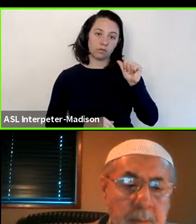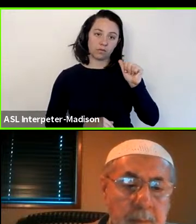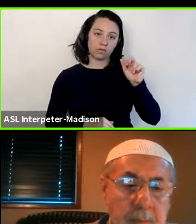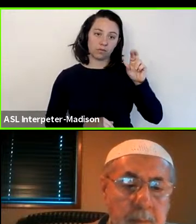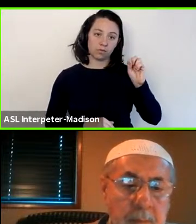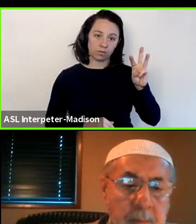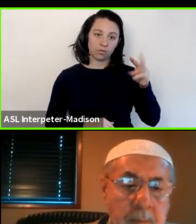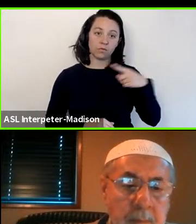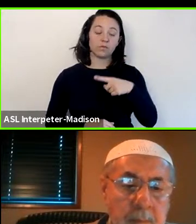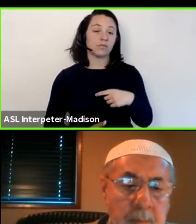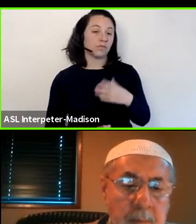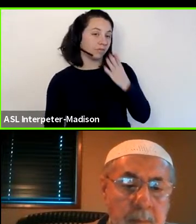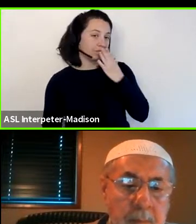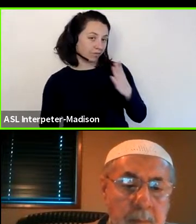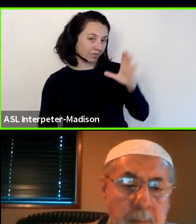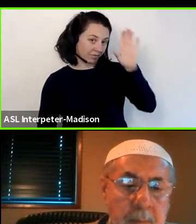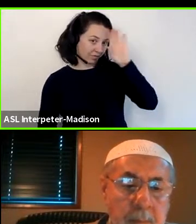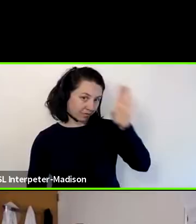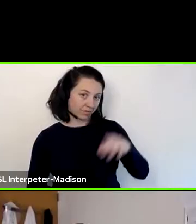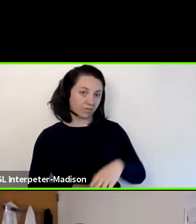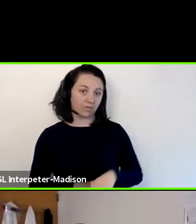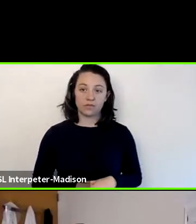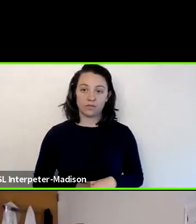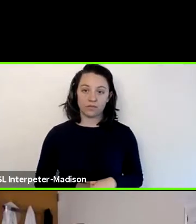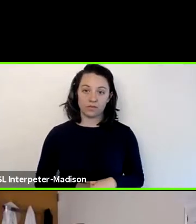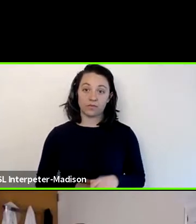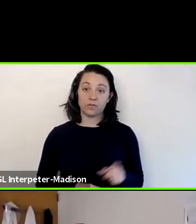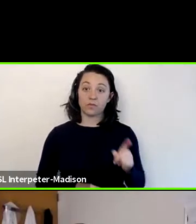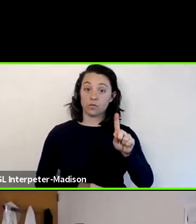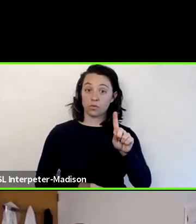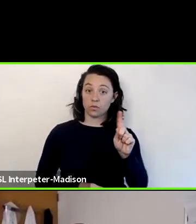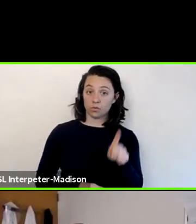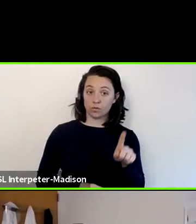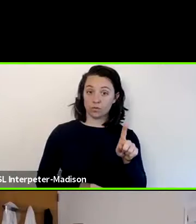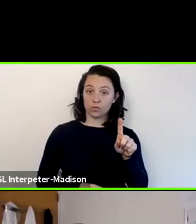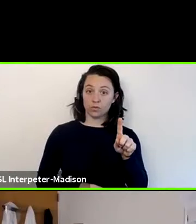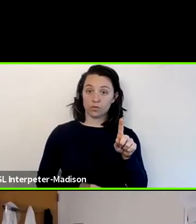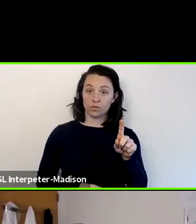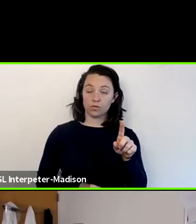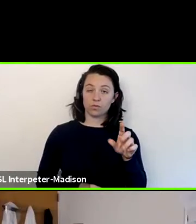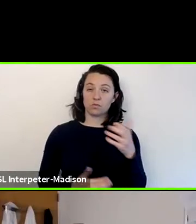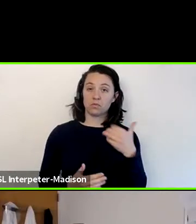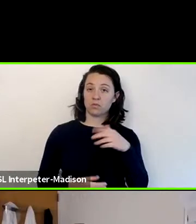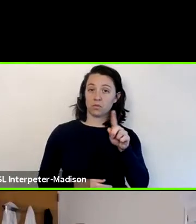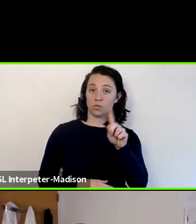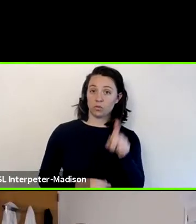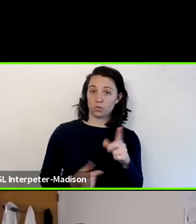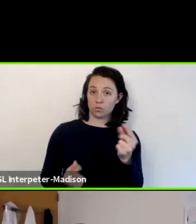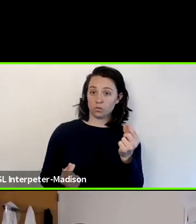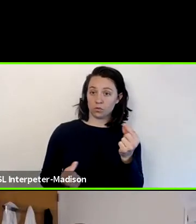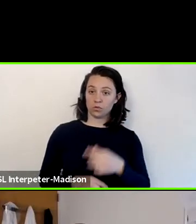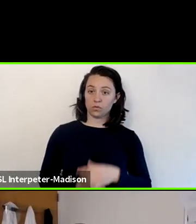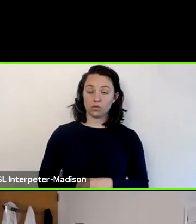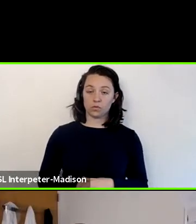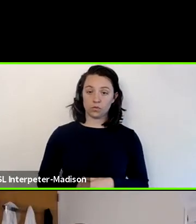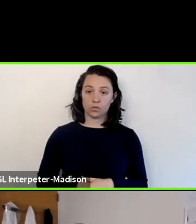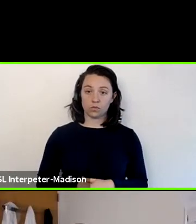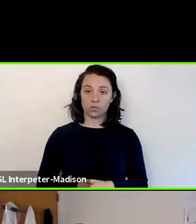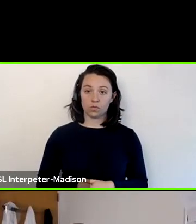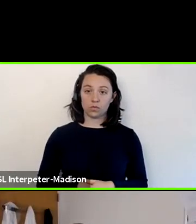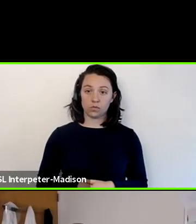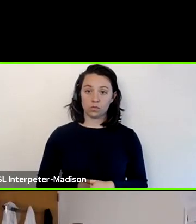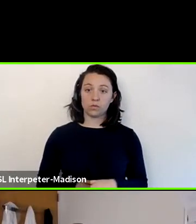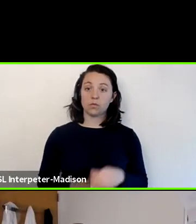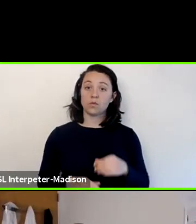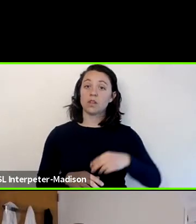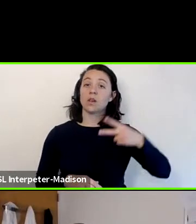Thank you. I think that, the question, I want to frame it a little bit, is that in the Portland metro area,